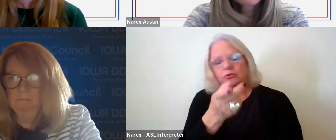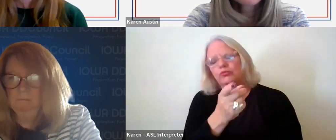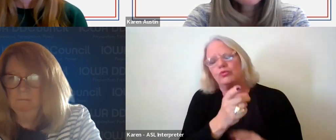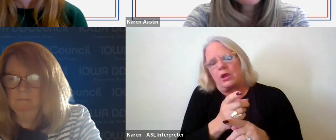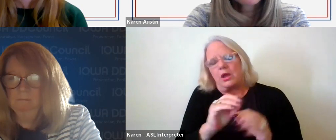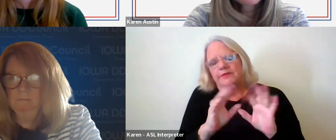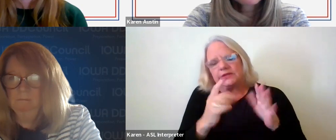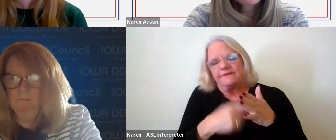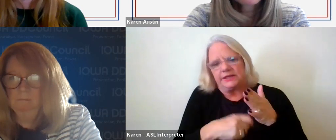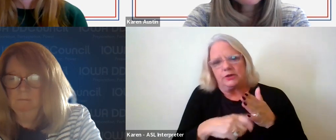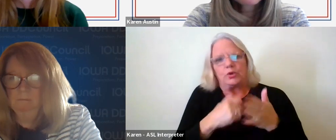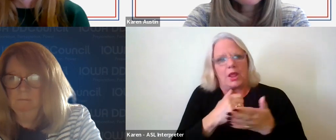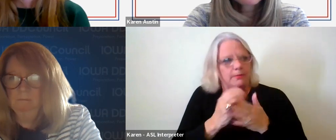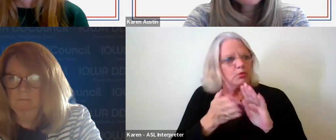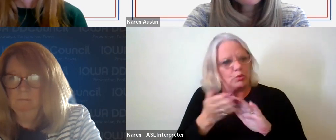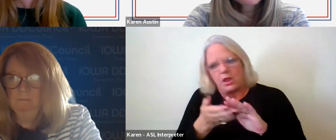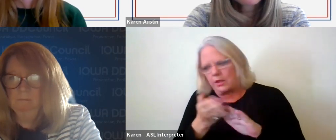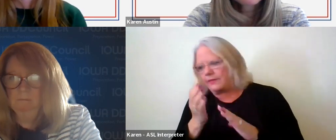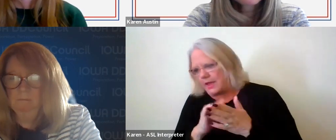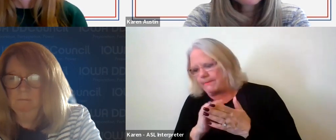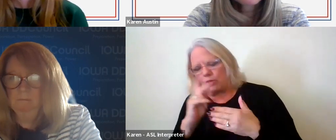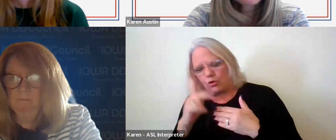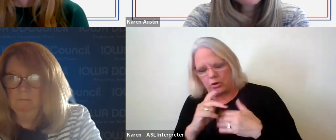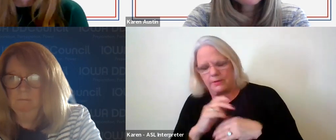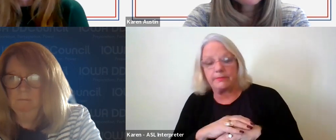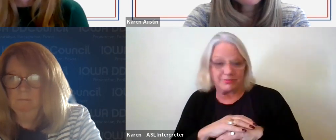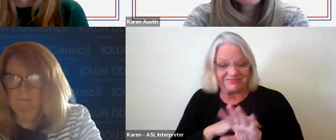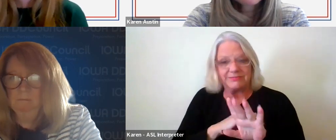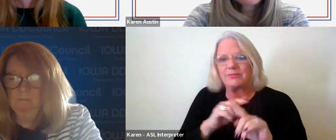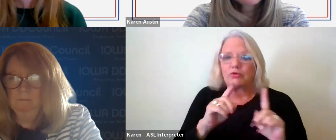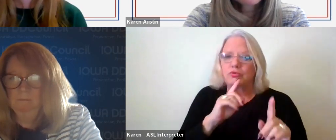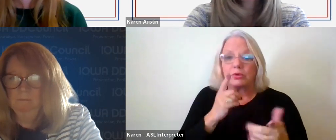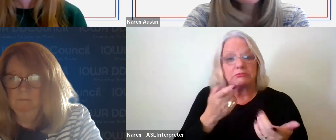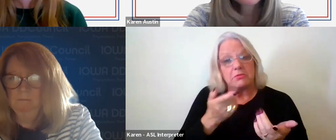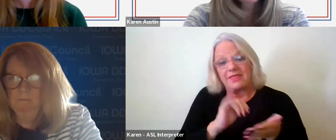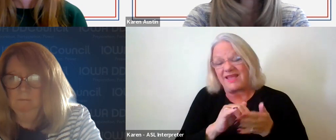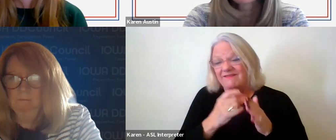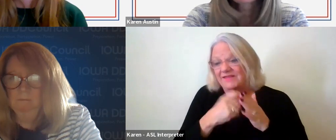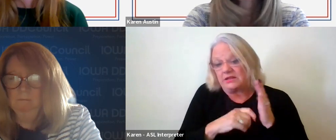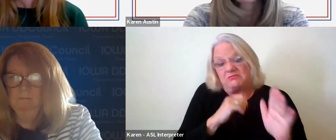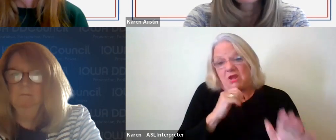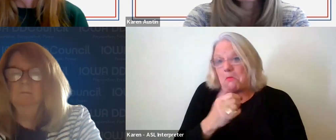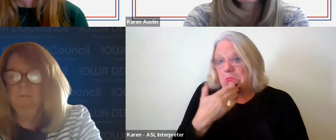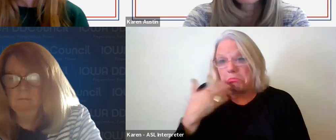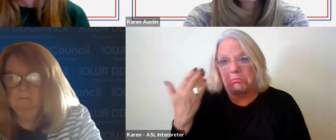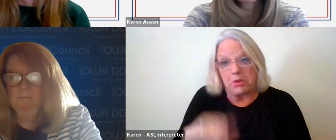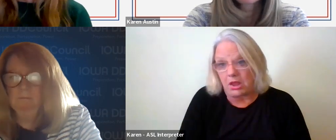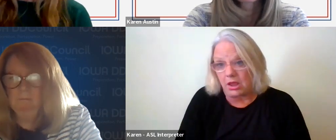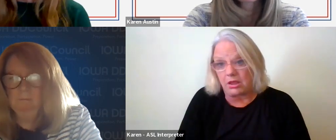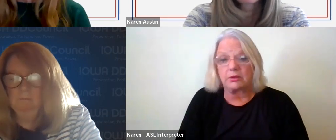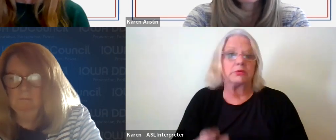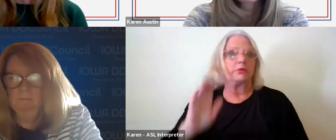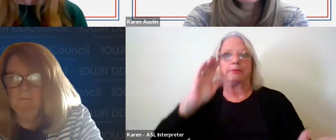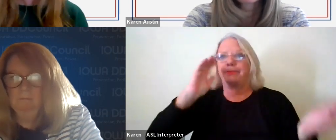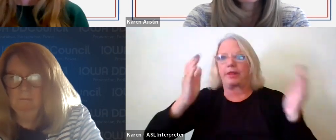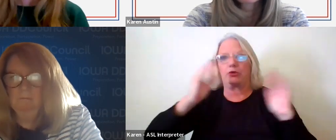program, for the investment options, the asset-based fees are pretty low from what you could get if you were going to go just